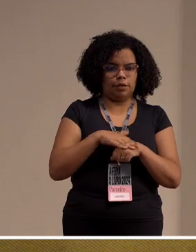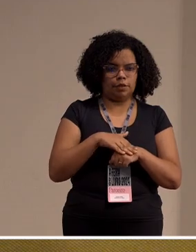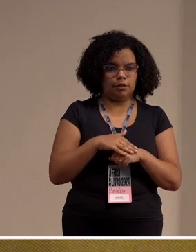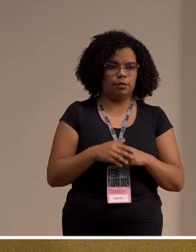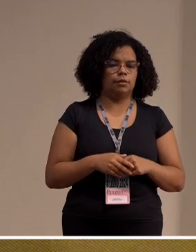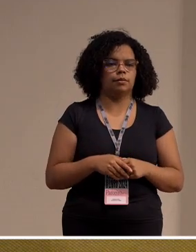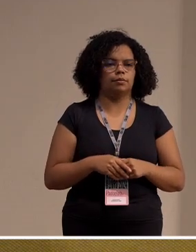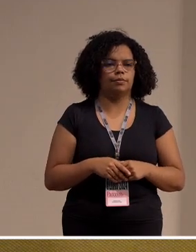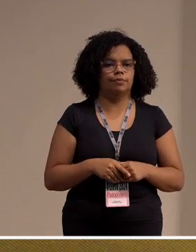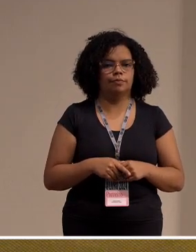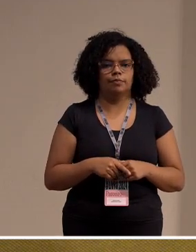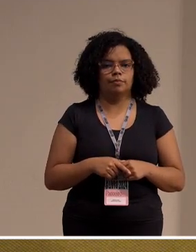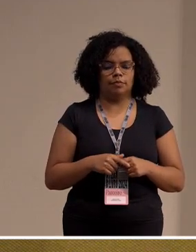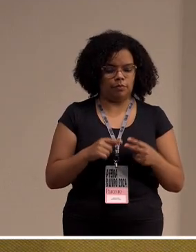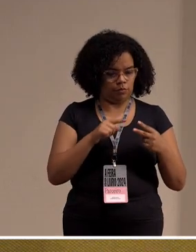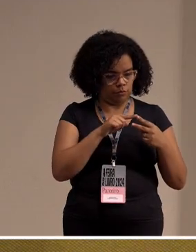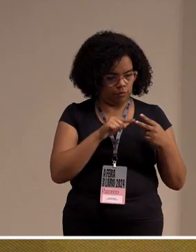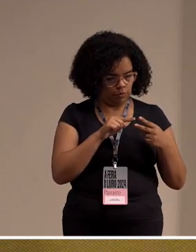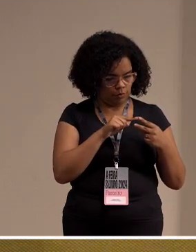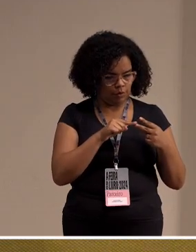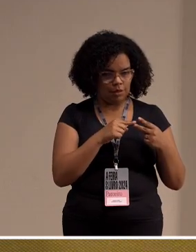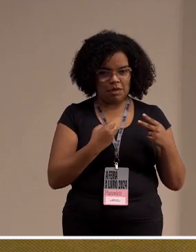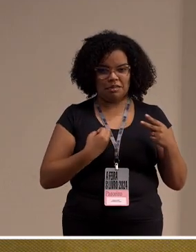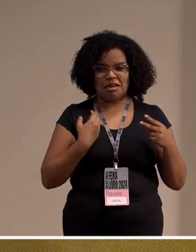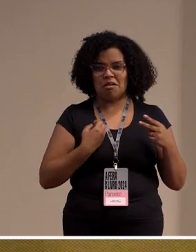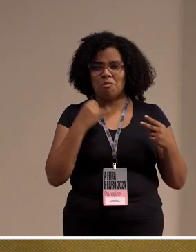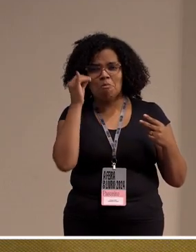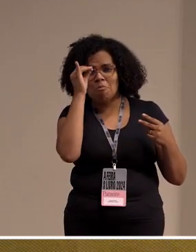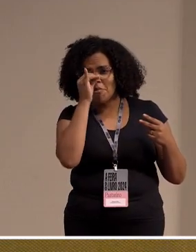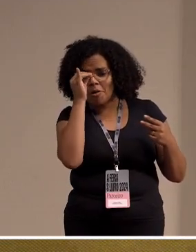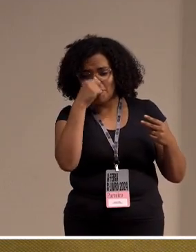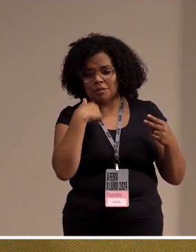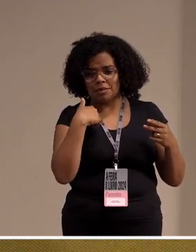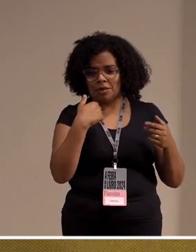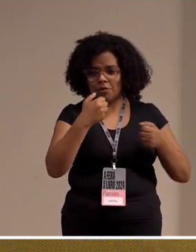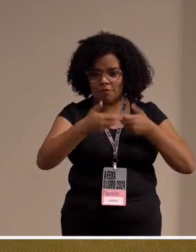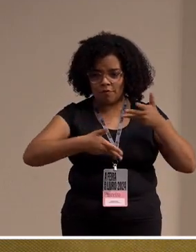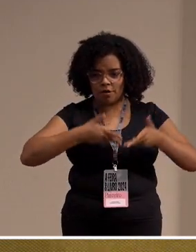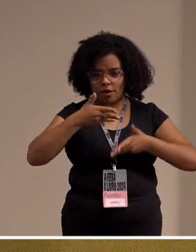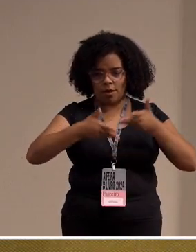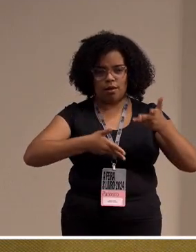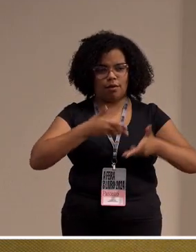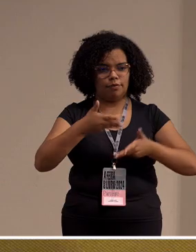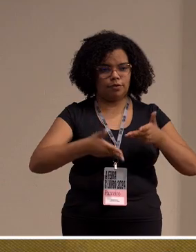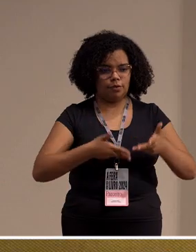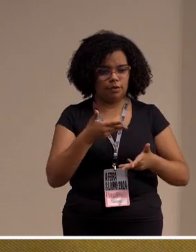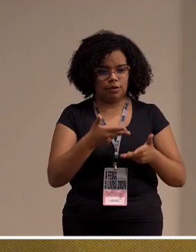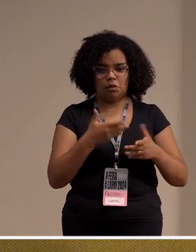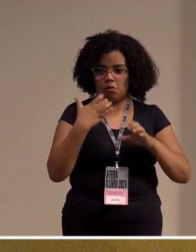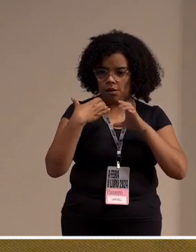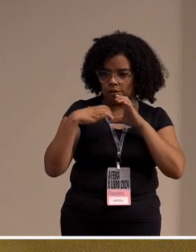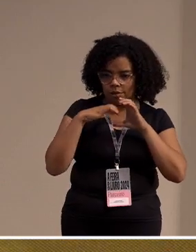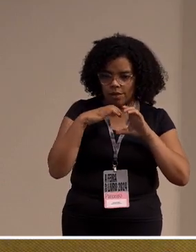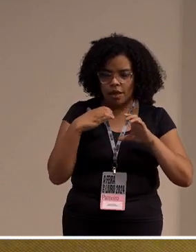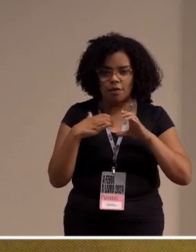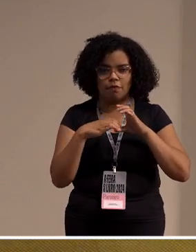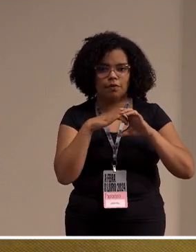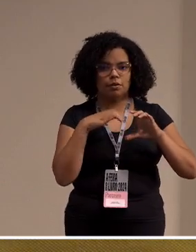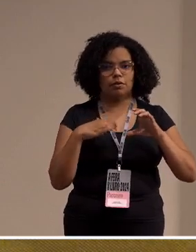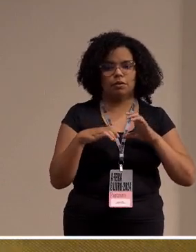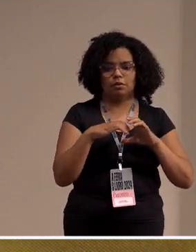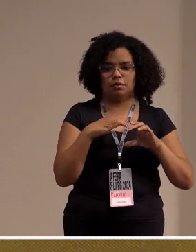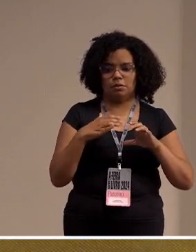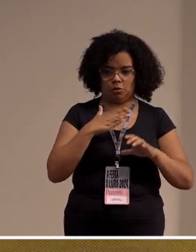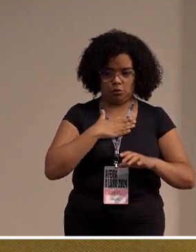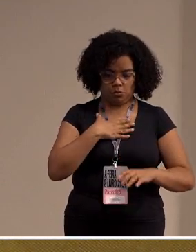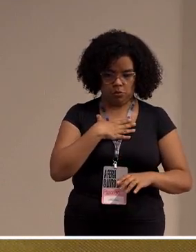that I would tell my children to entertain them. You know, I made up rhymes to get them to do things, right? Tie your shoes, pick up your clothes, brush your teeth,